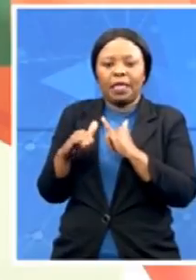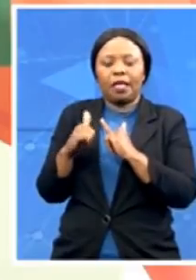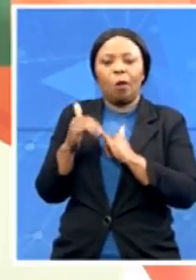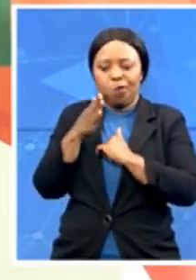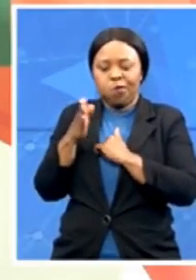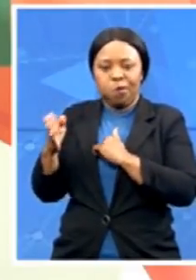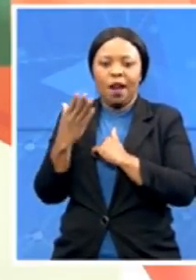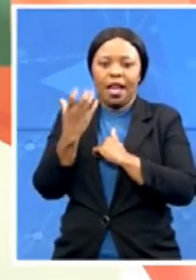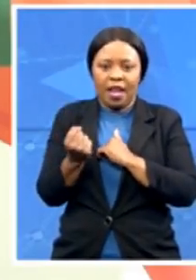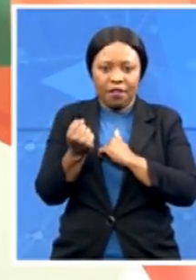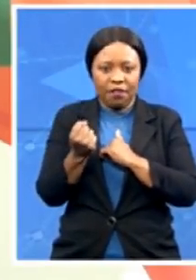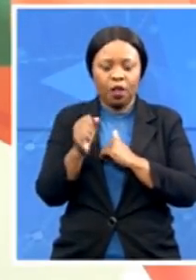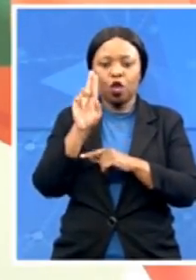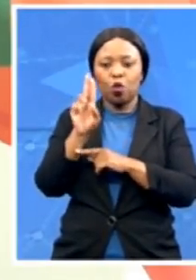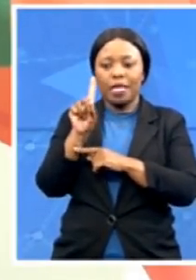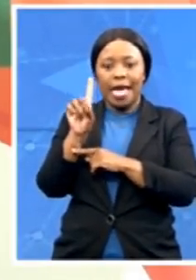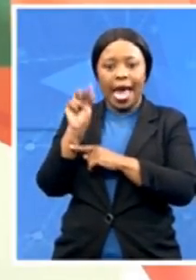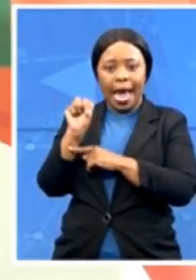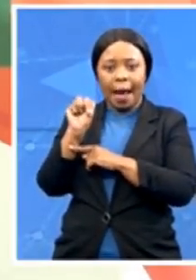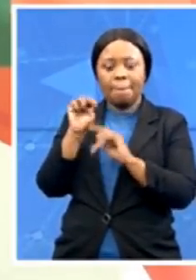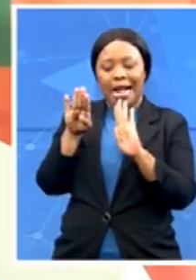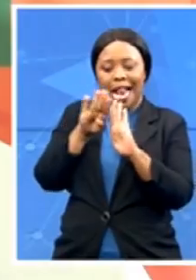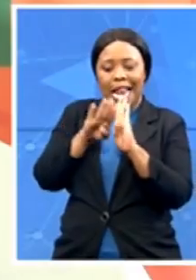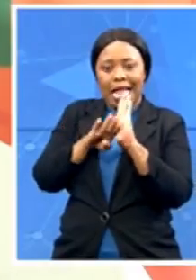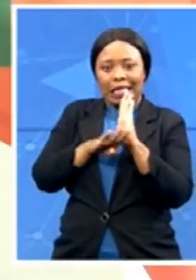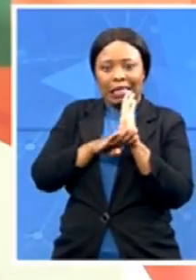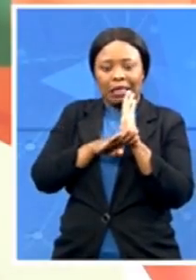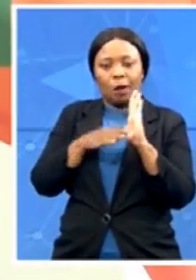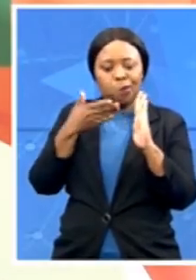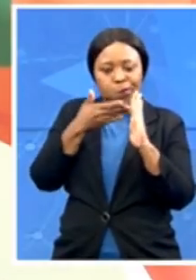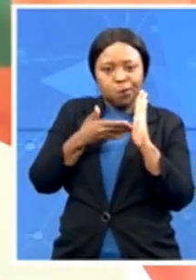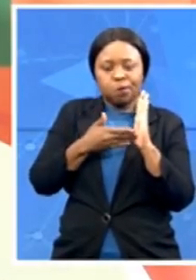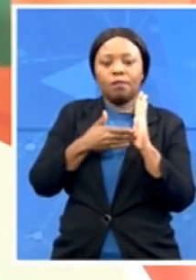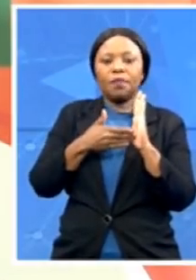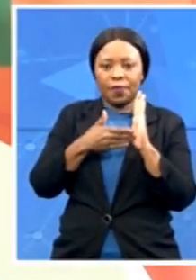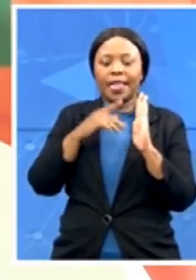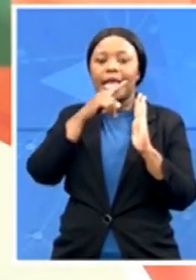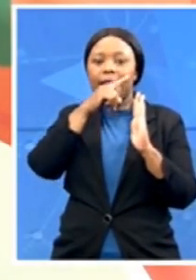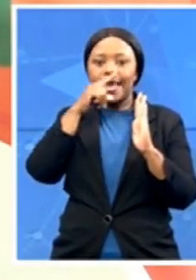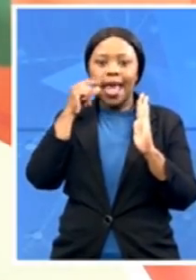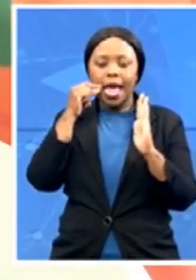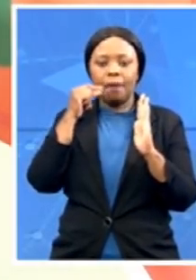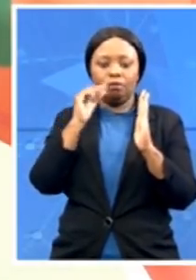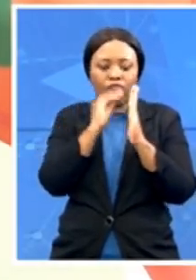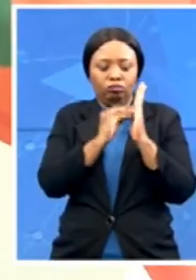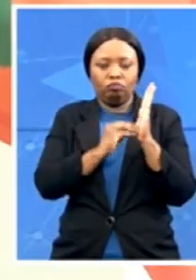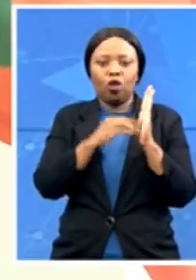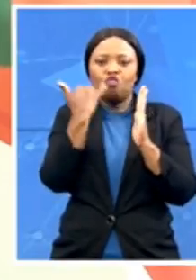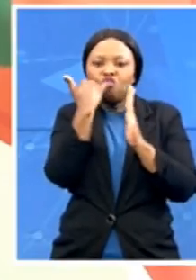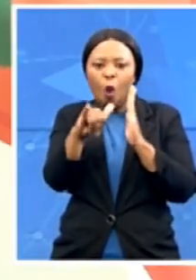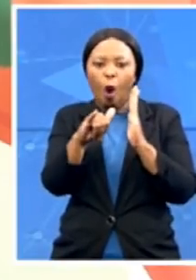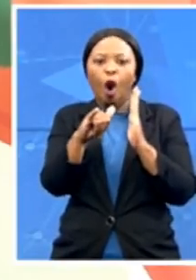candidates list and names that appear in wrong slots on some of the IEC's published